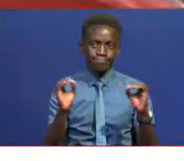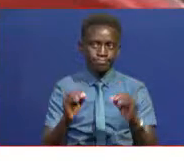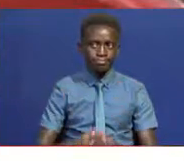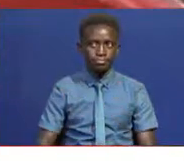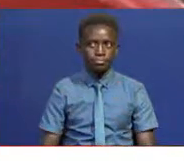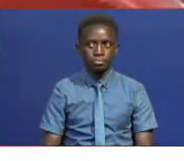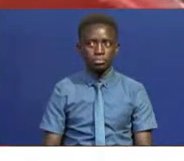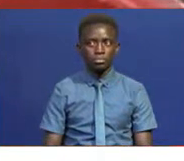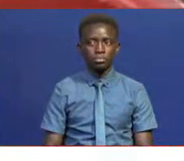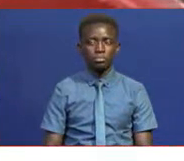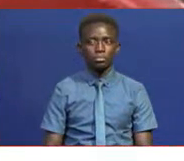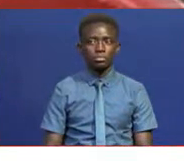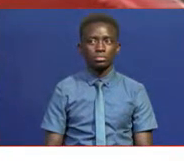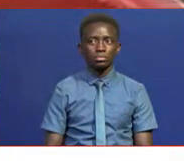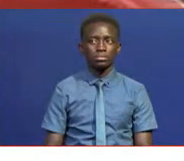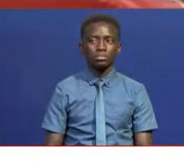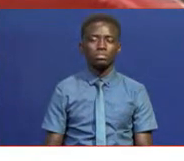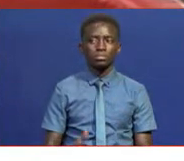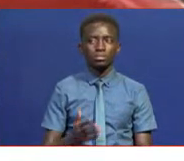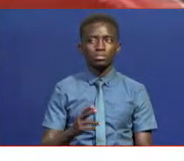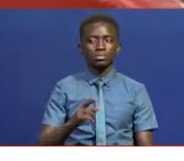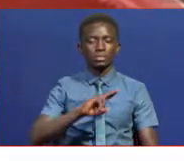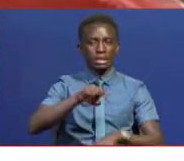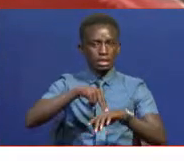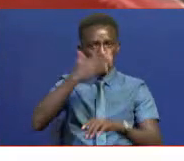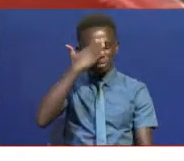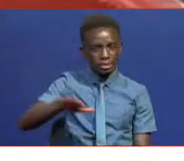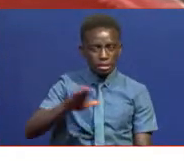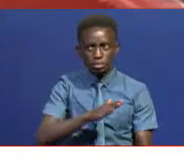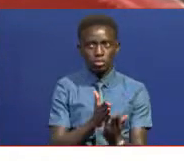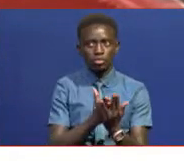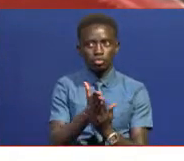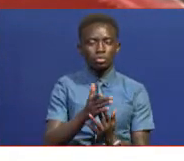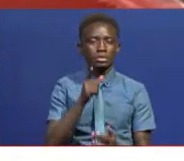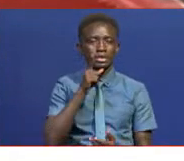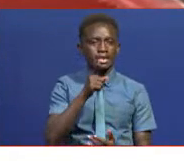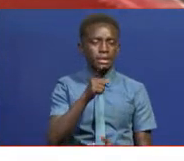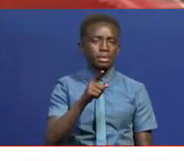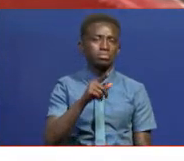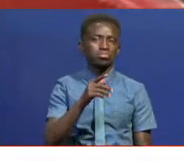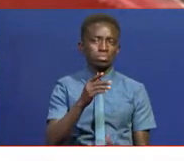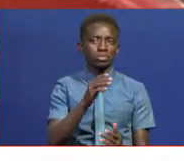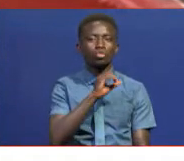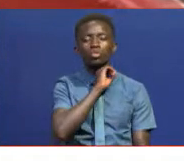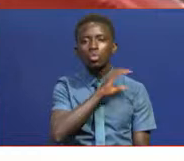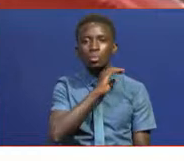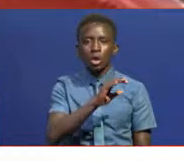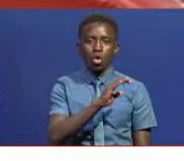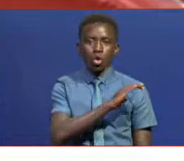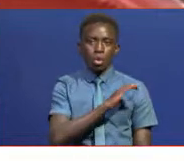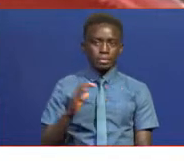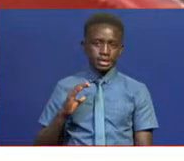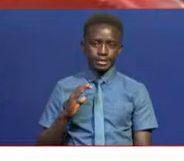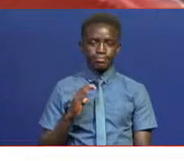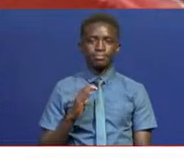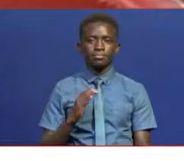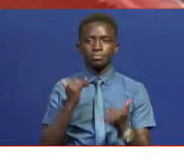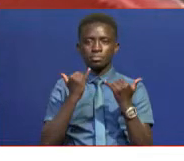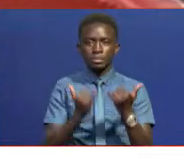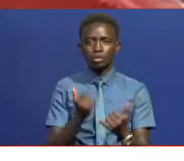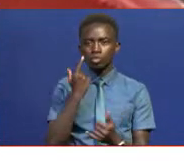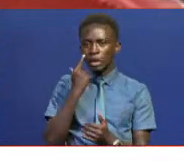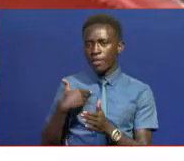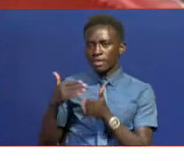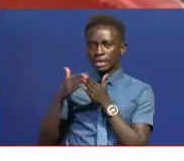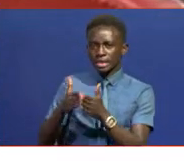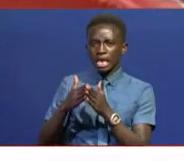The National Assembly, through the Public Petitions Committee, one, propose amendments to the Penal Code, Sexual